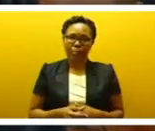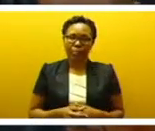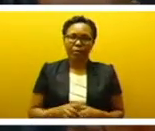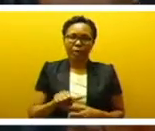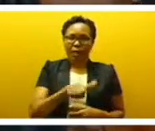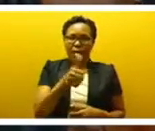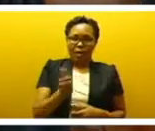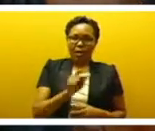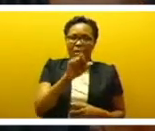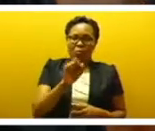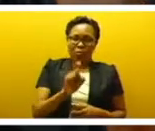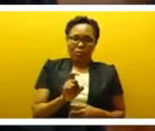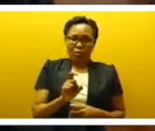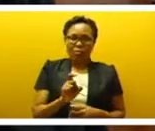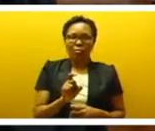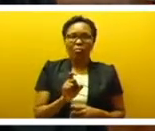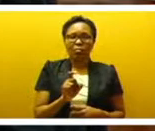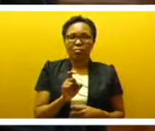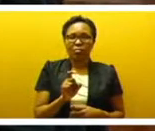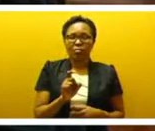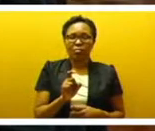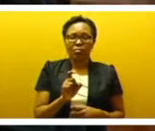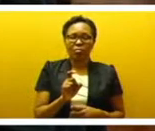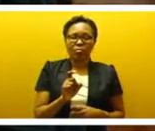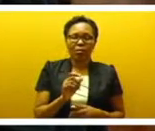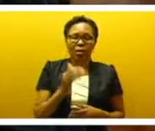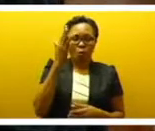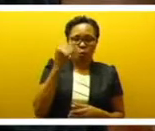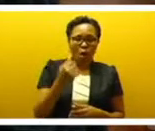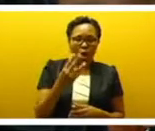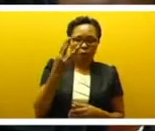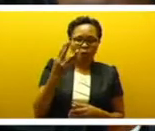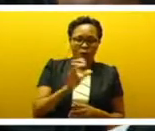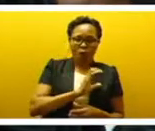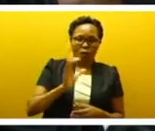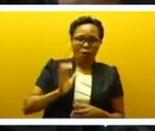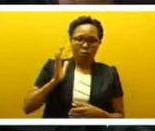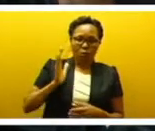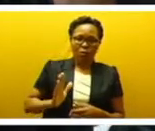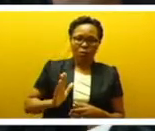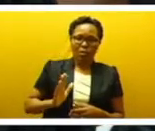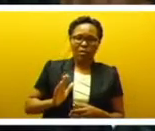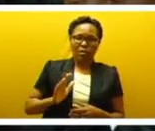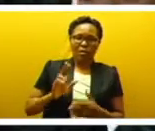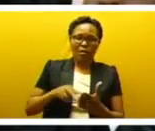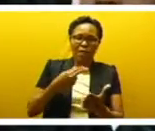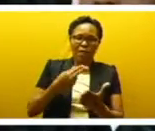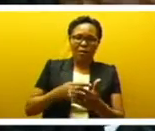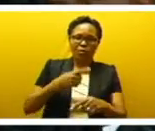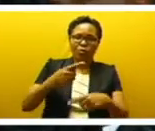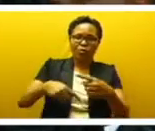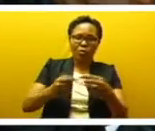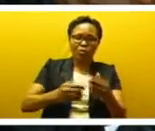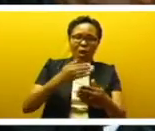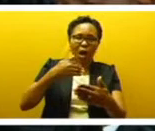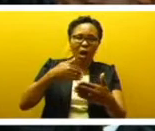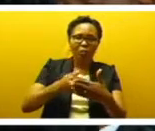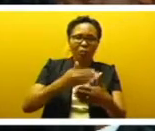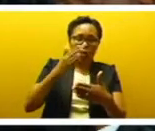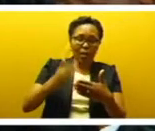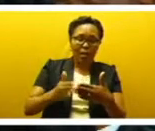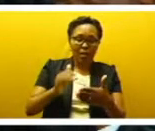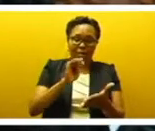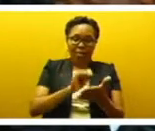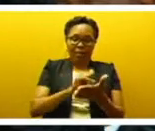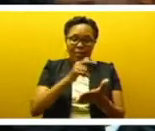was regarding why the 4 commissioners did not raise issues to the end. Again, that we will leave for the commissioners to decide, but we